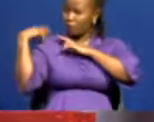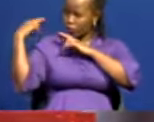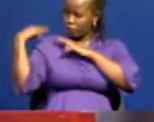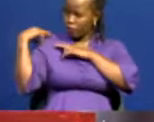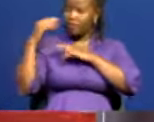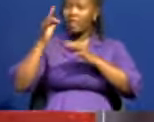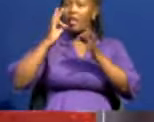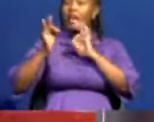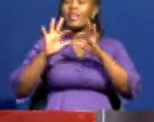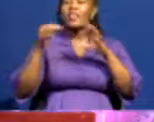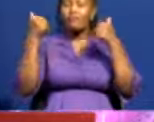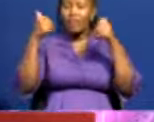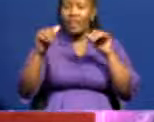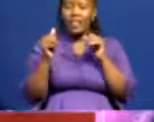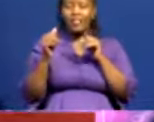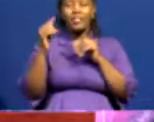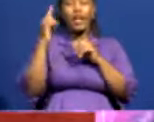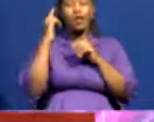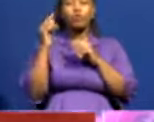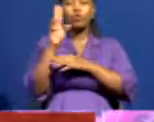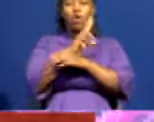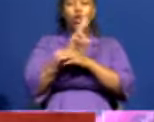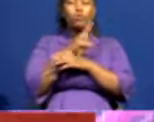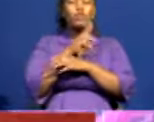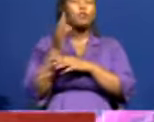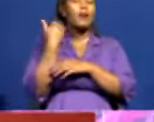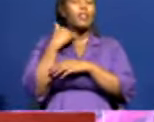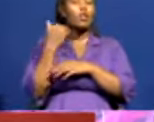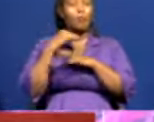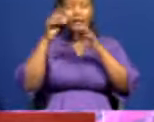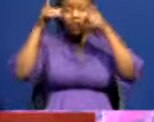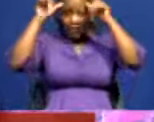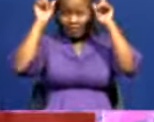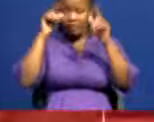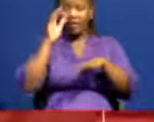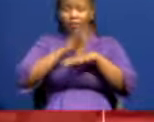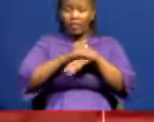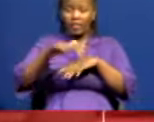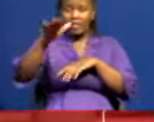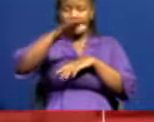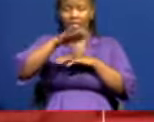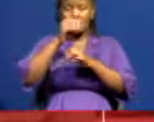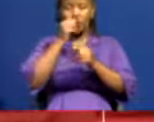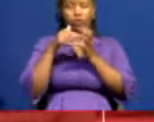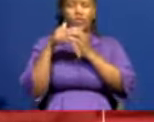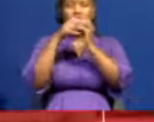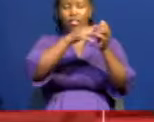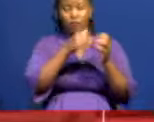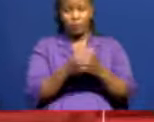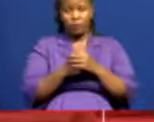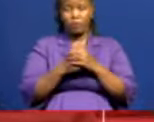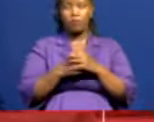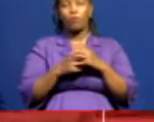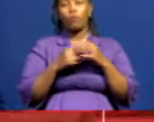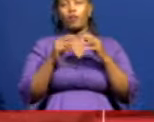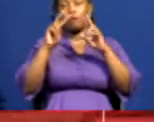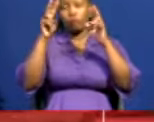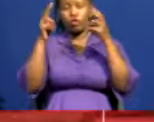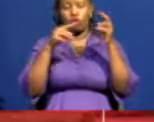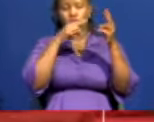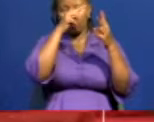illegal arms believed to be fueling banditry are found in their area of jurisdiction. Mambo ni mawili.